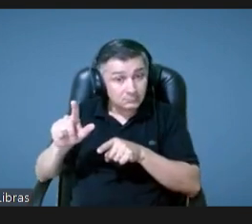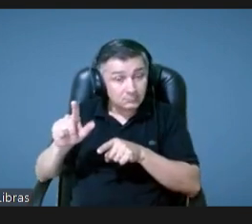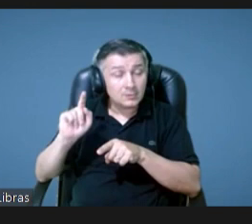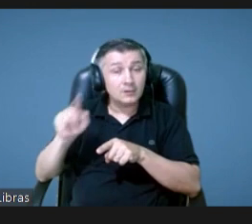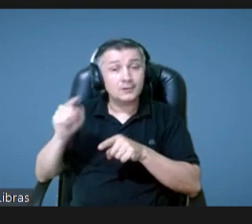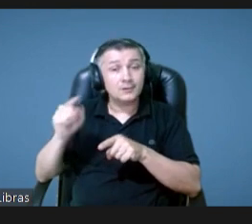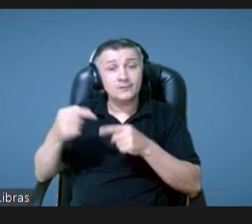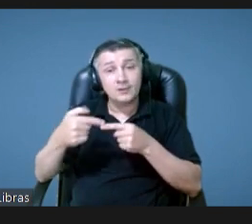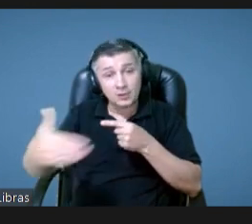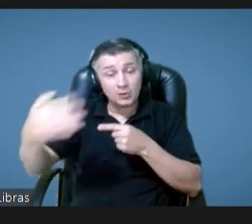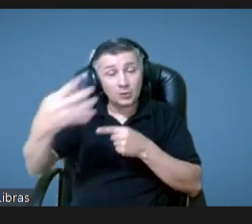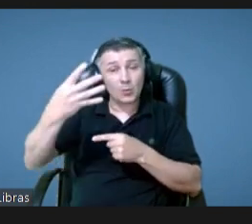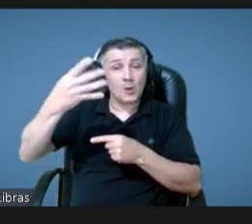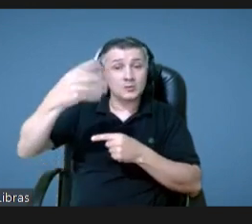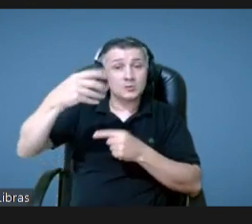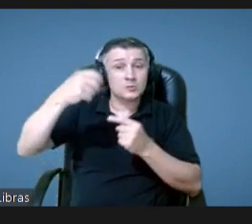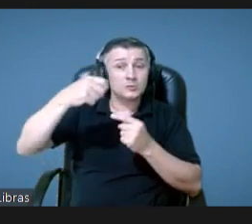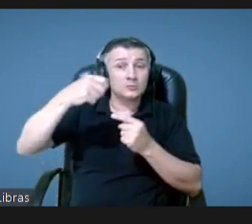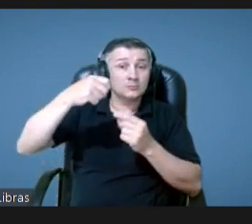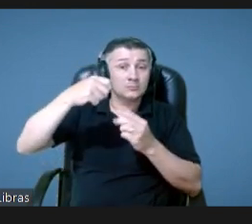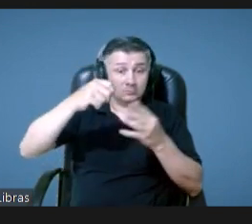We are going to